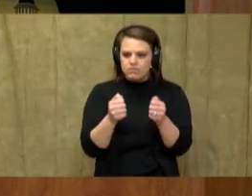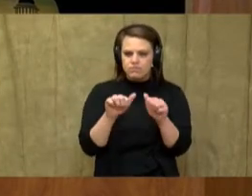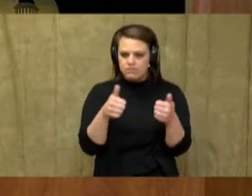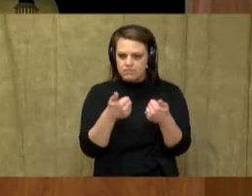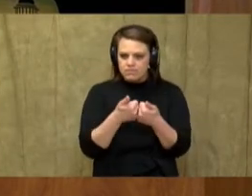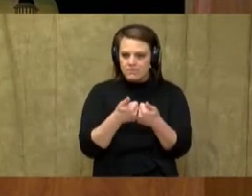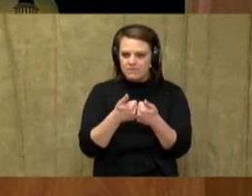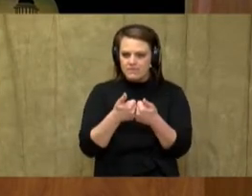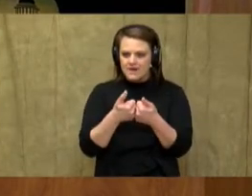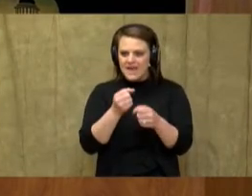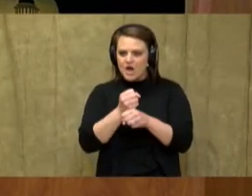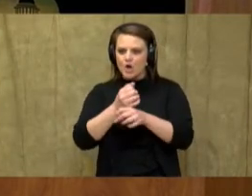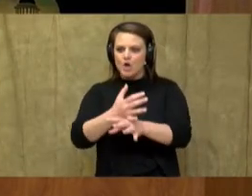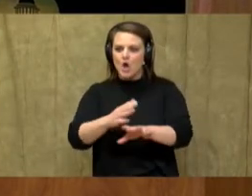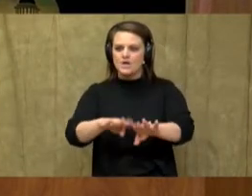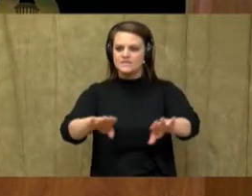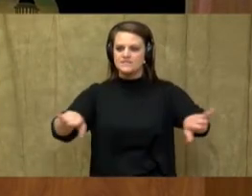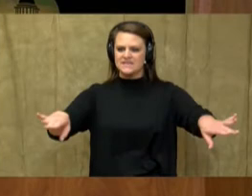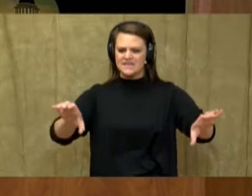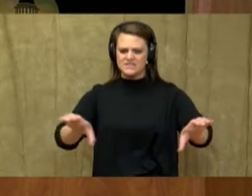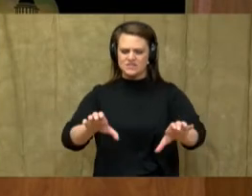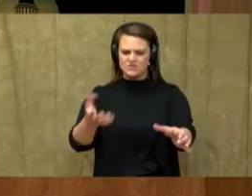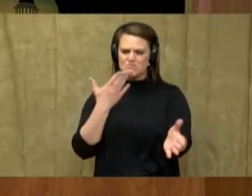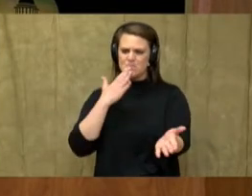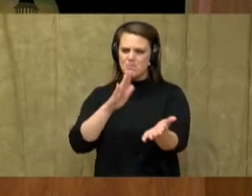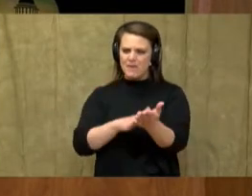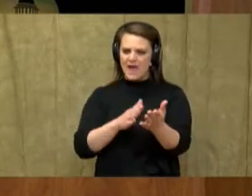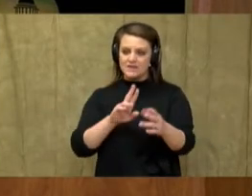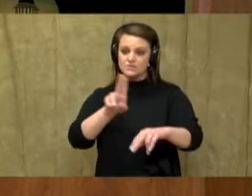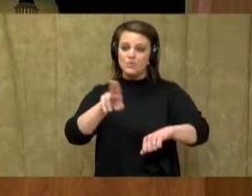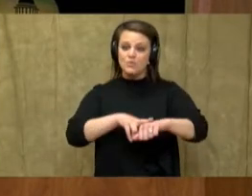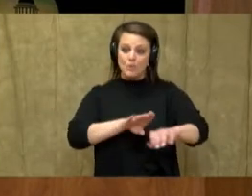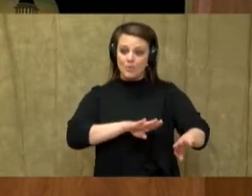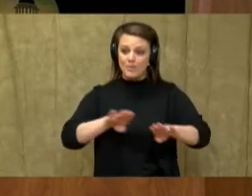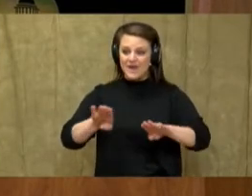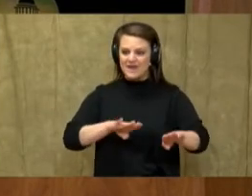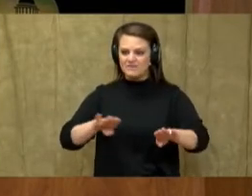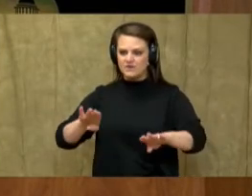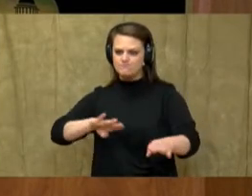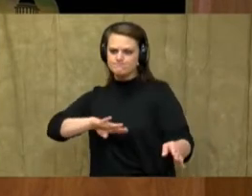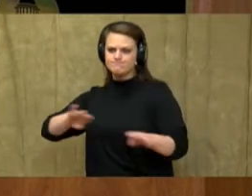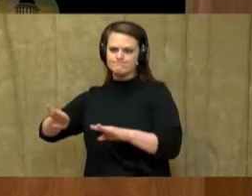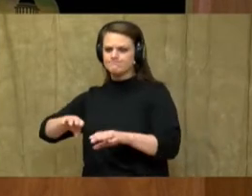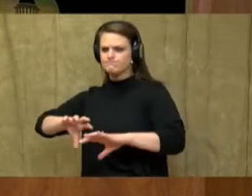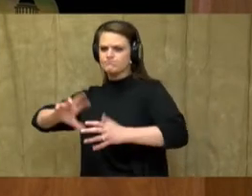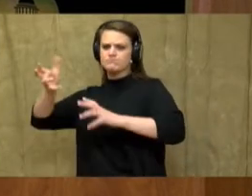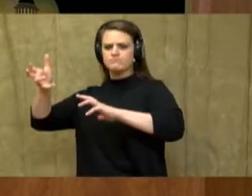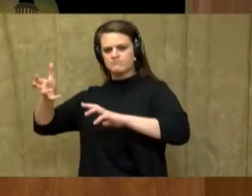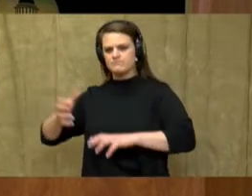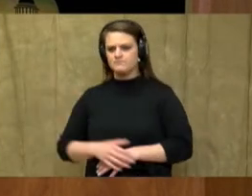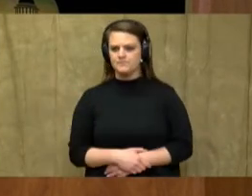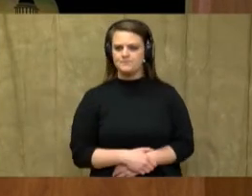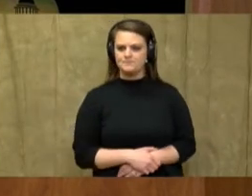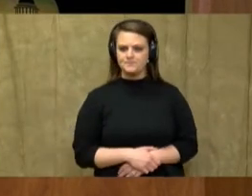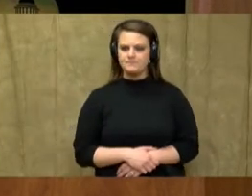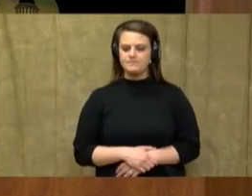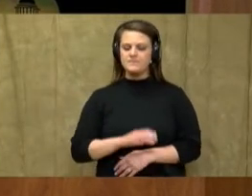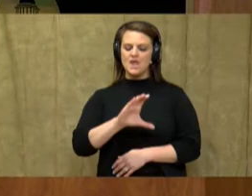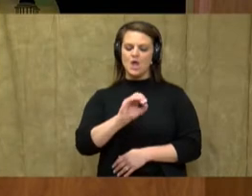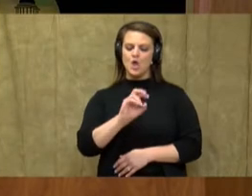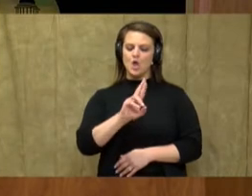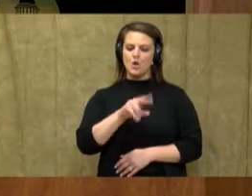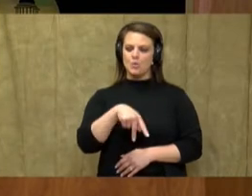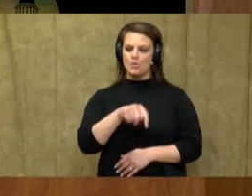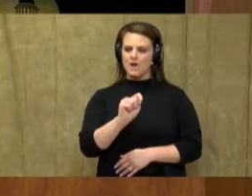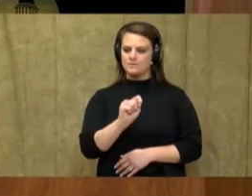make children do things that they wouldn't normally do. They break from their normal way of action. Okay? So it corrupts